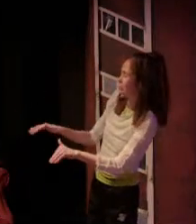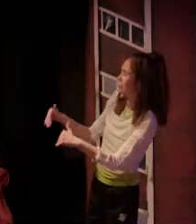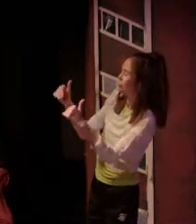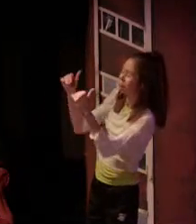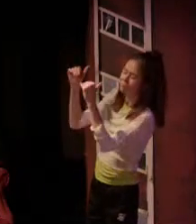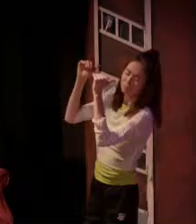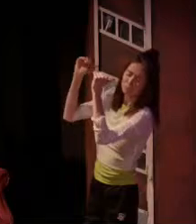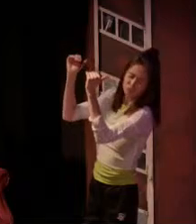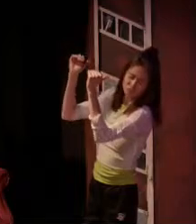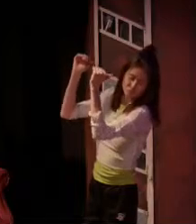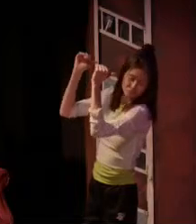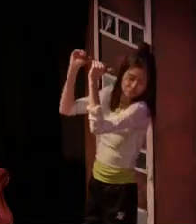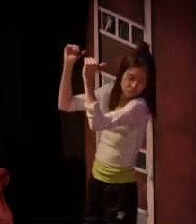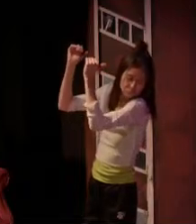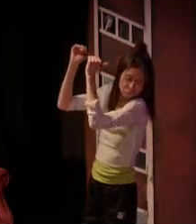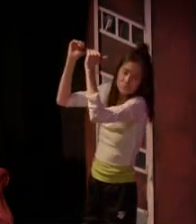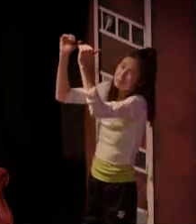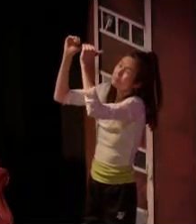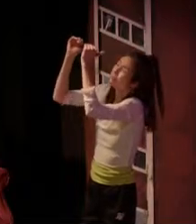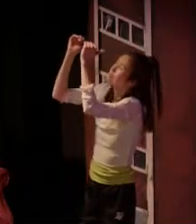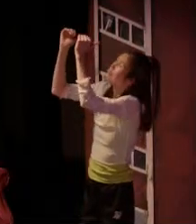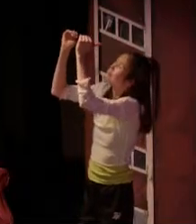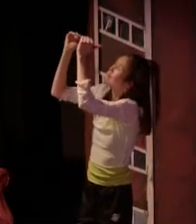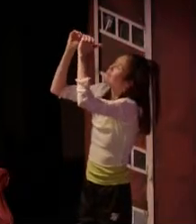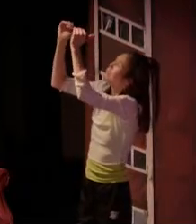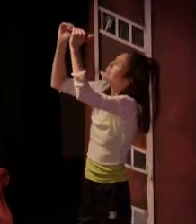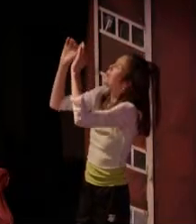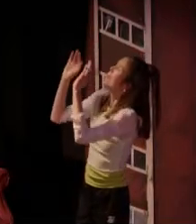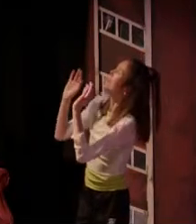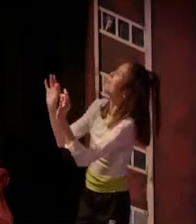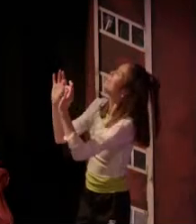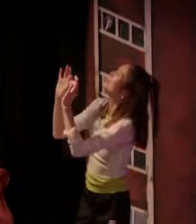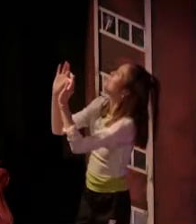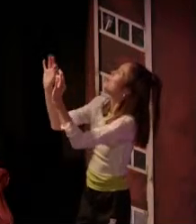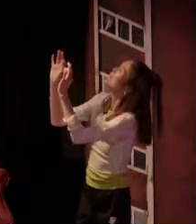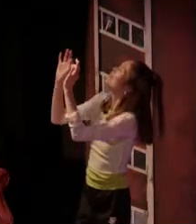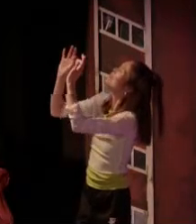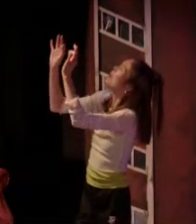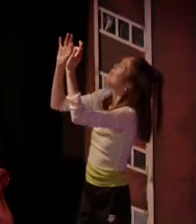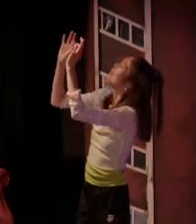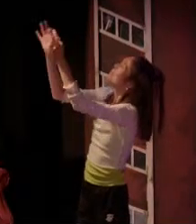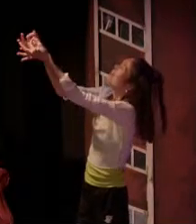crowns what you've done with each new present deed, so all your acts are queens.